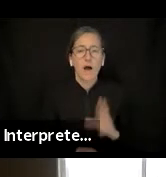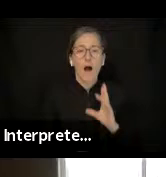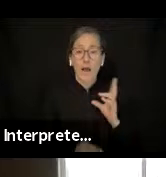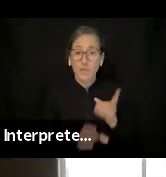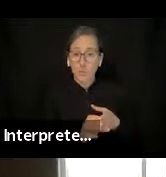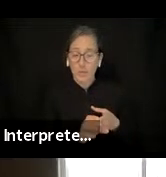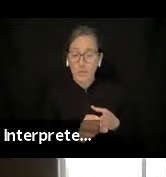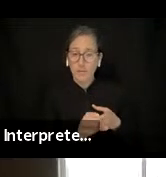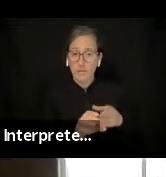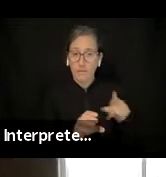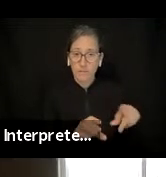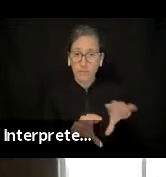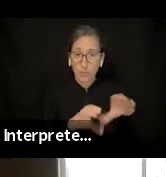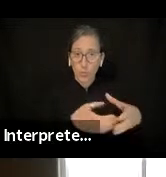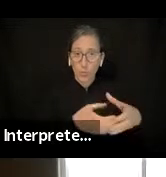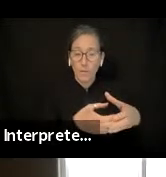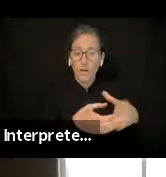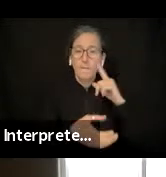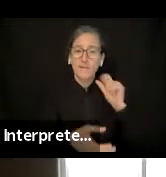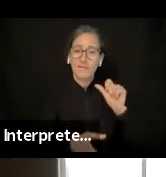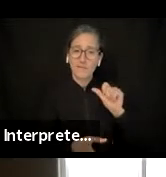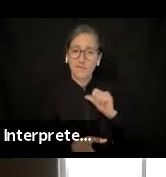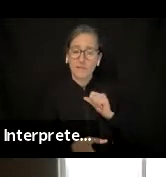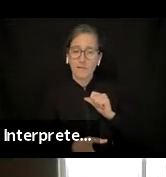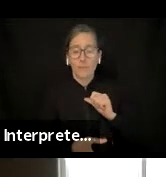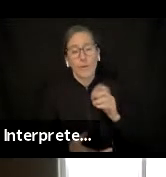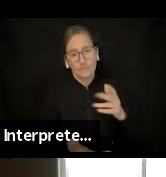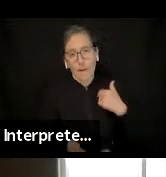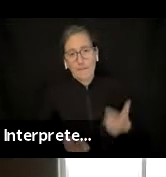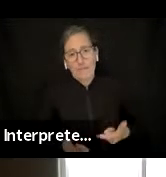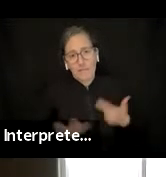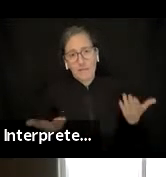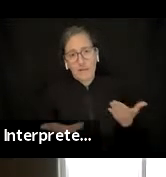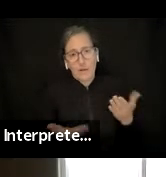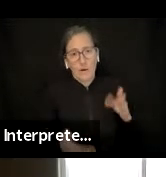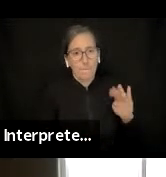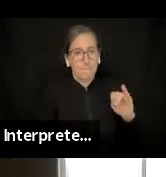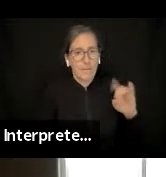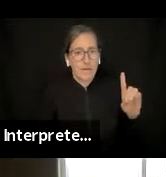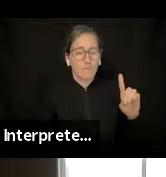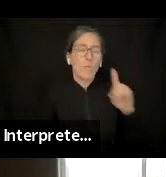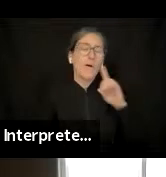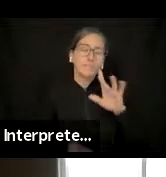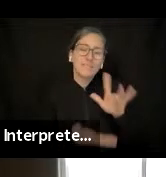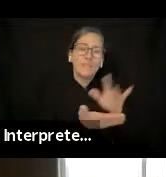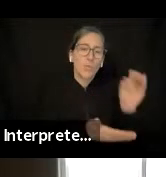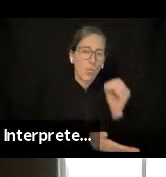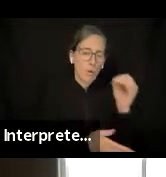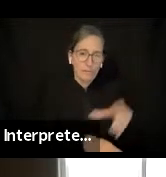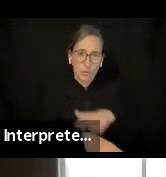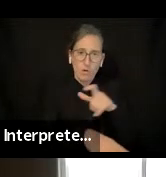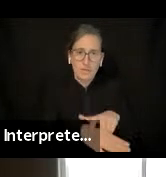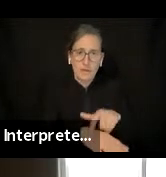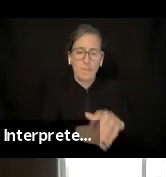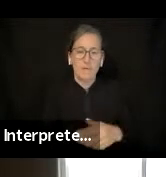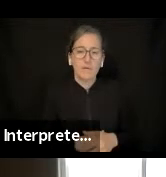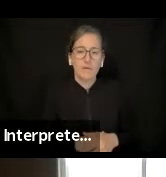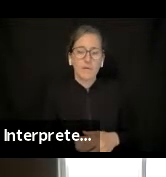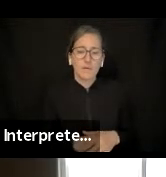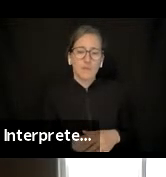an opportunity I'm actually a longtime Bend resident, or Central Oregon resident, I should say. And